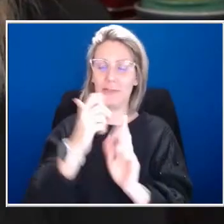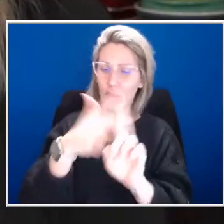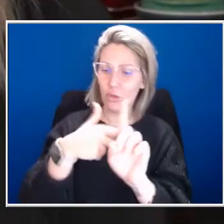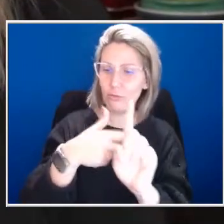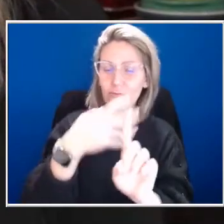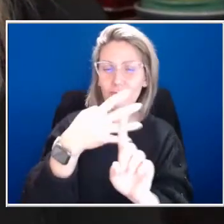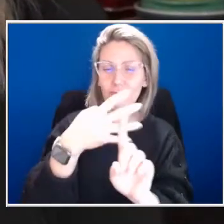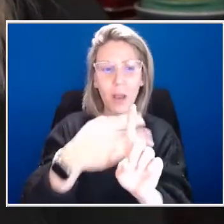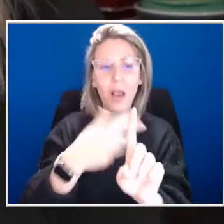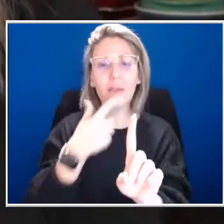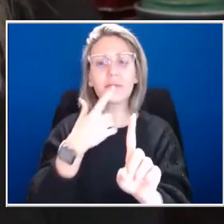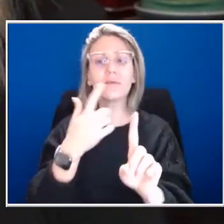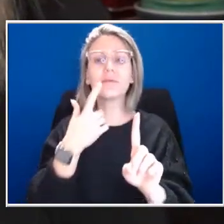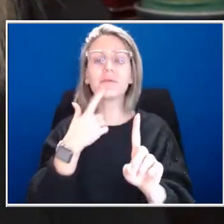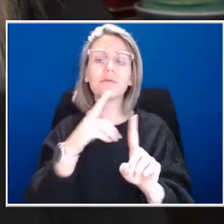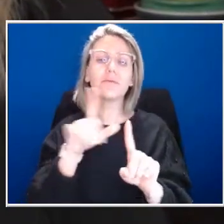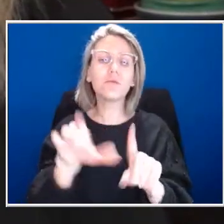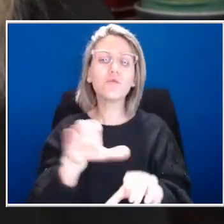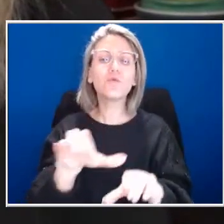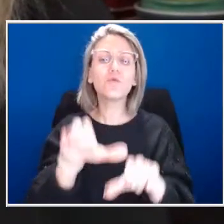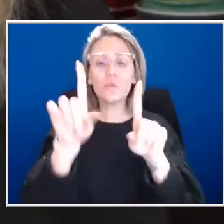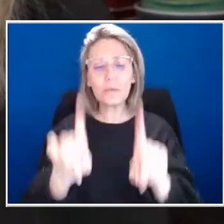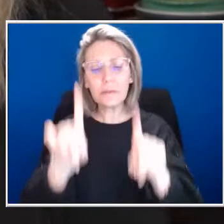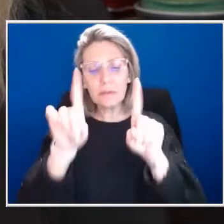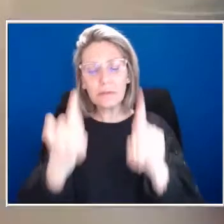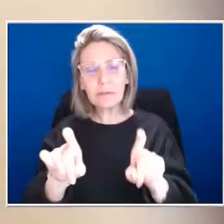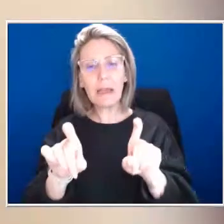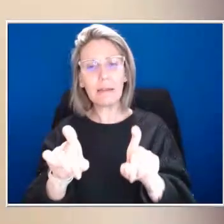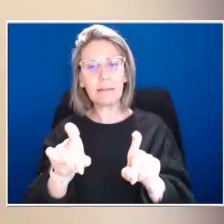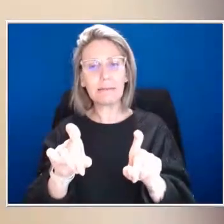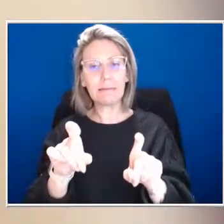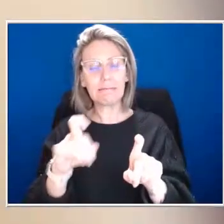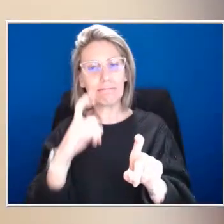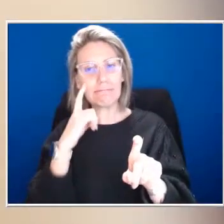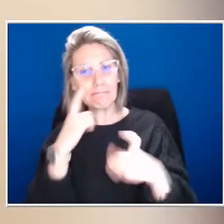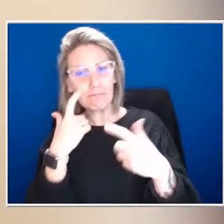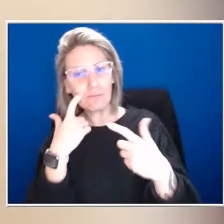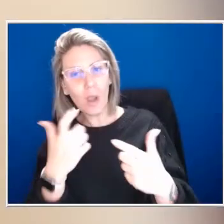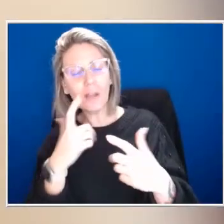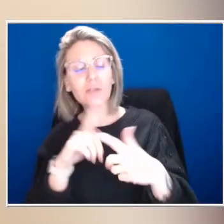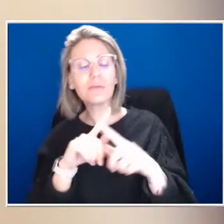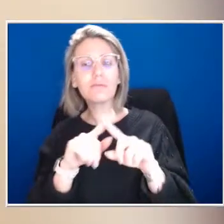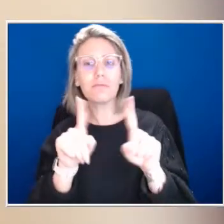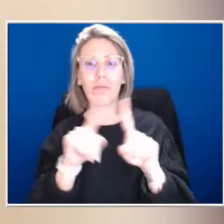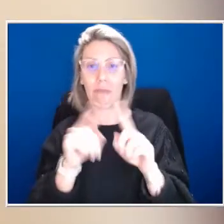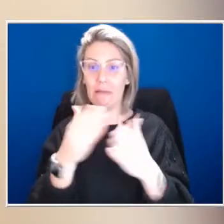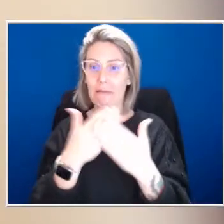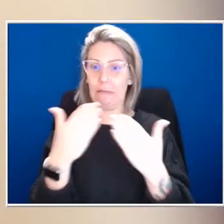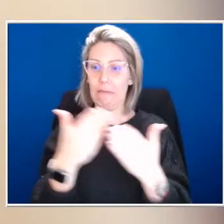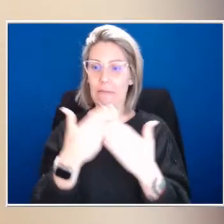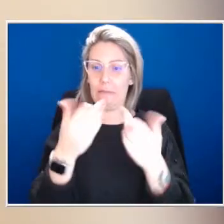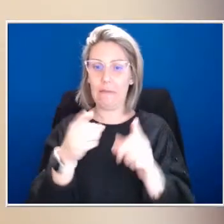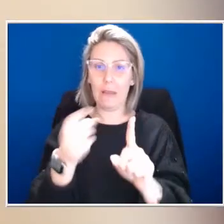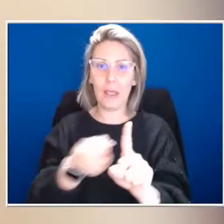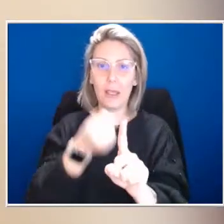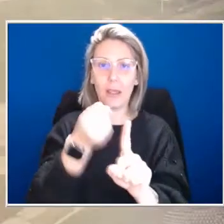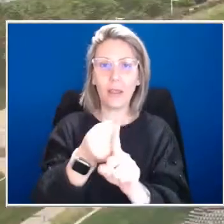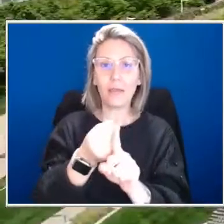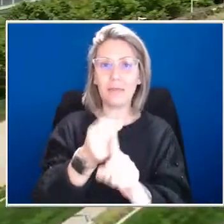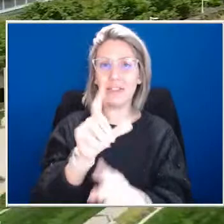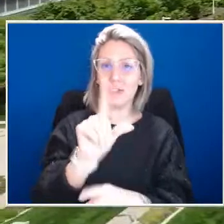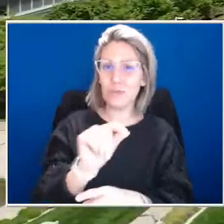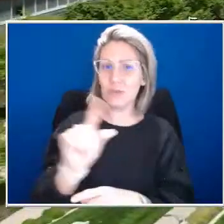blood tests and just kind of keep an eye on it, and everything was pretty good. But things took a turn in late 2020. His oncology doctors at